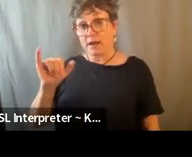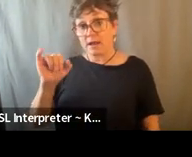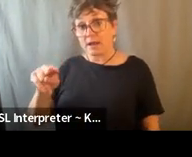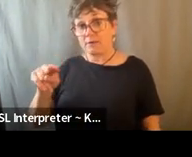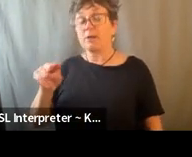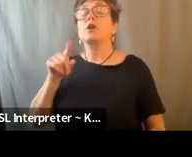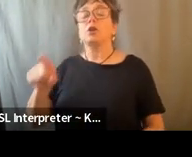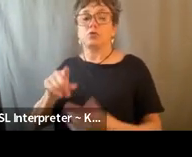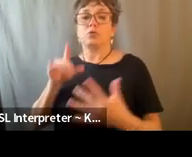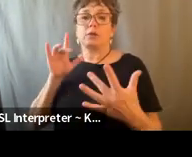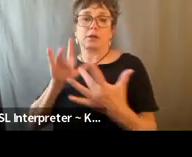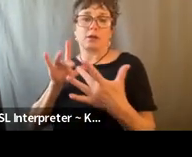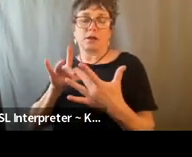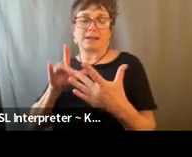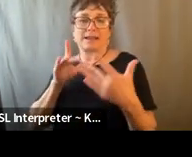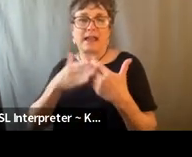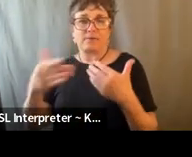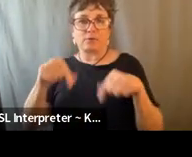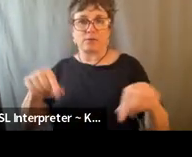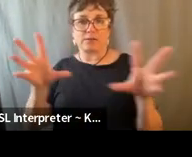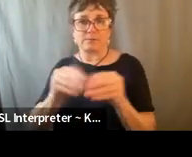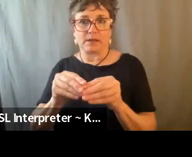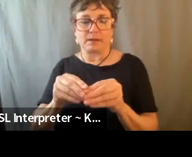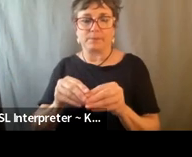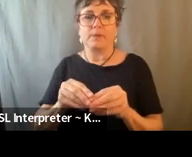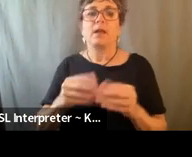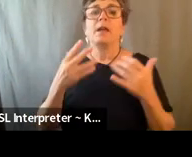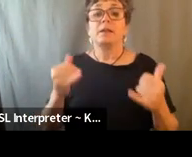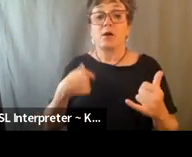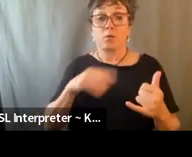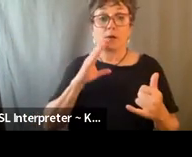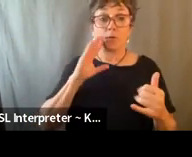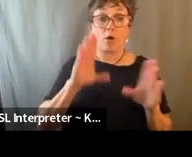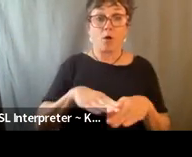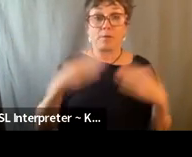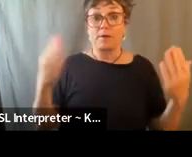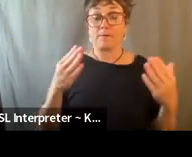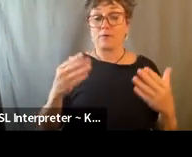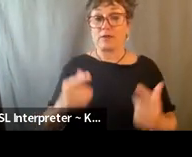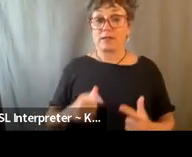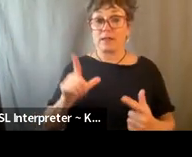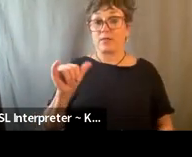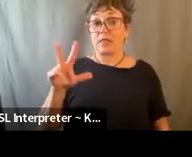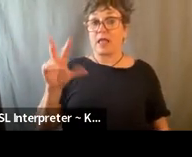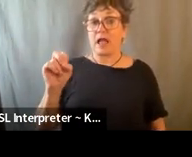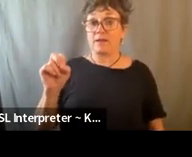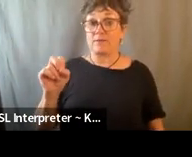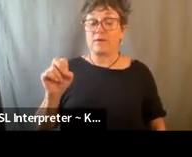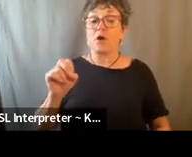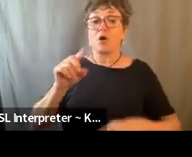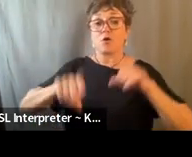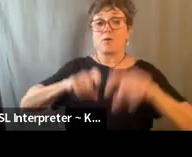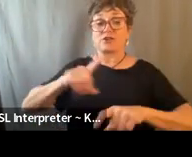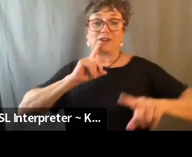out following, and we're going to go ahead and move on to the live Q&A portion of